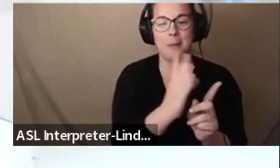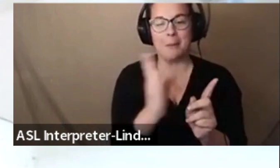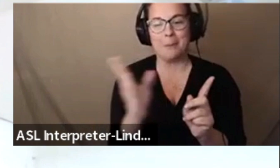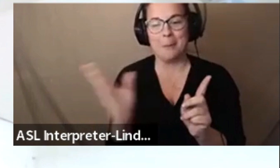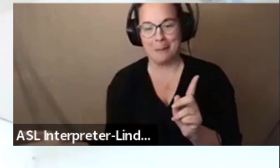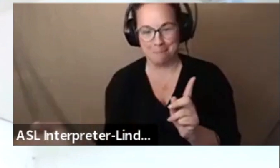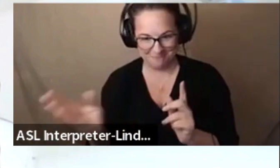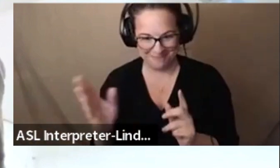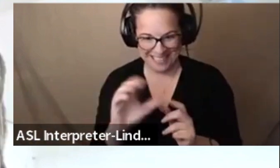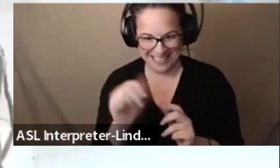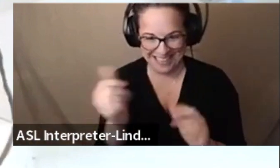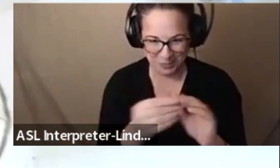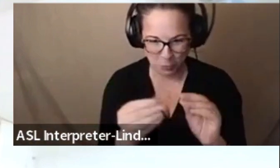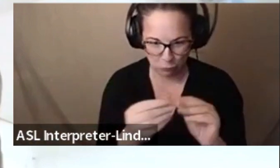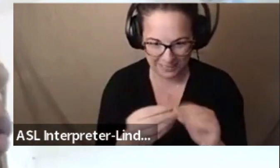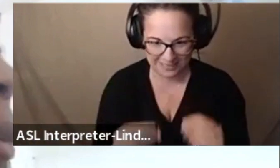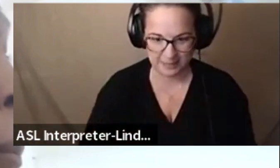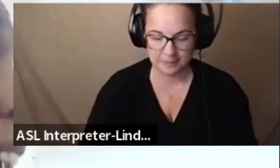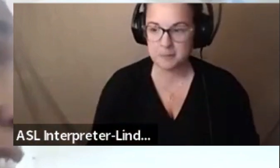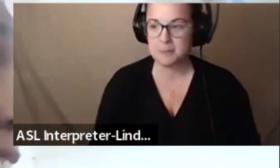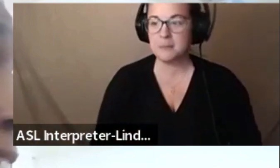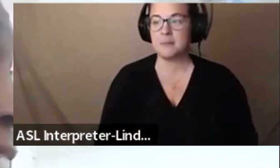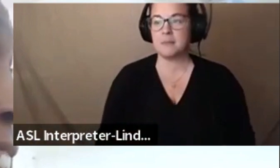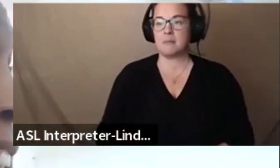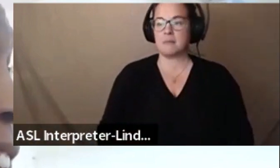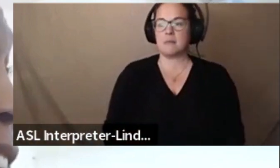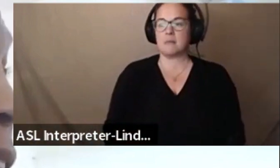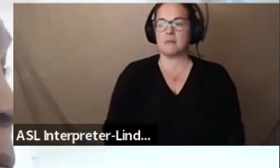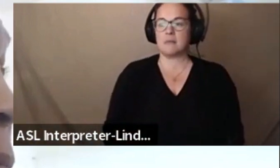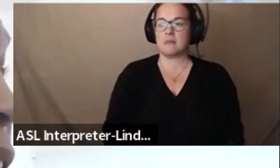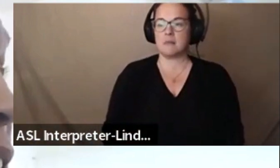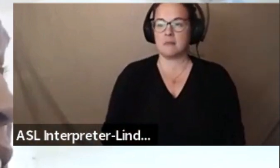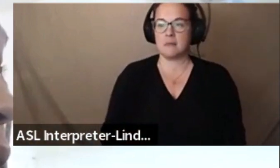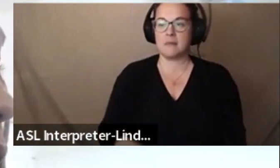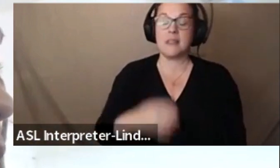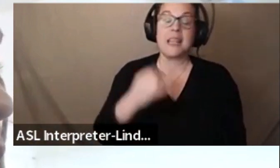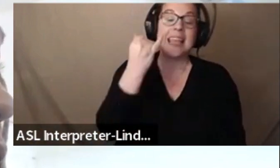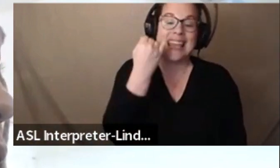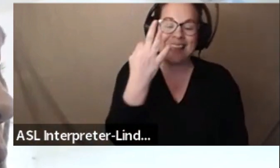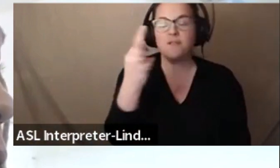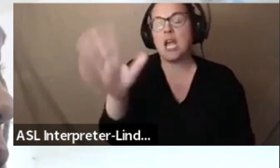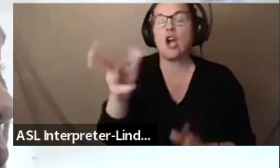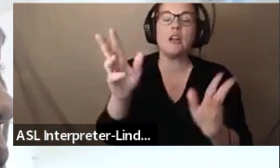If you want the other characters to remain